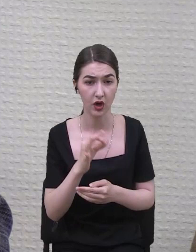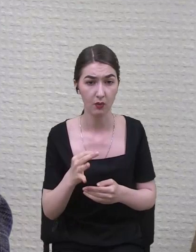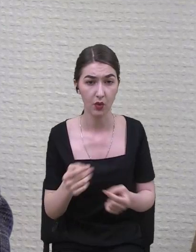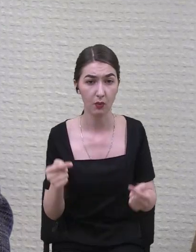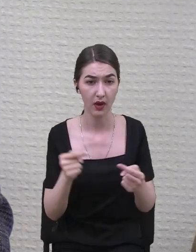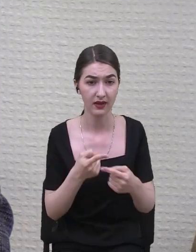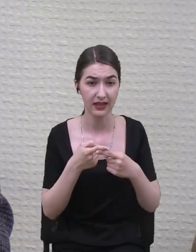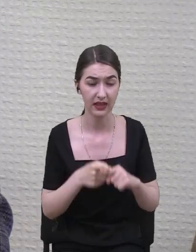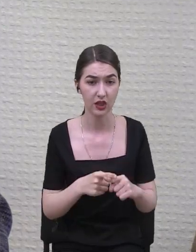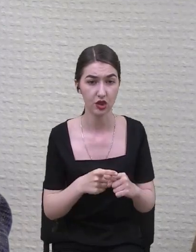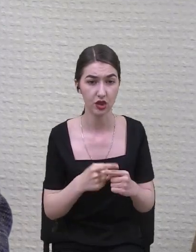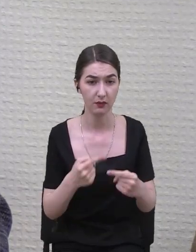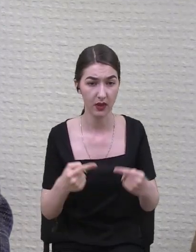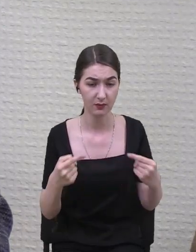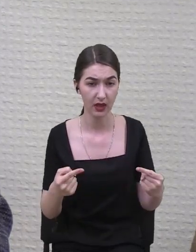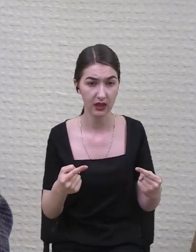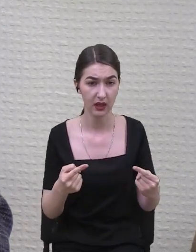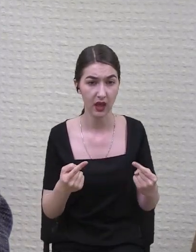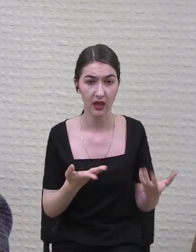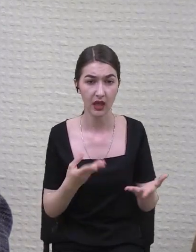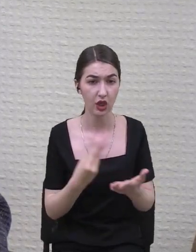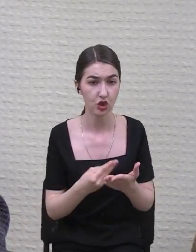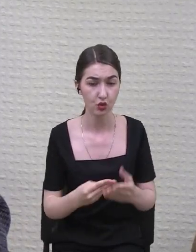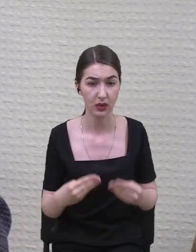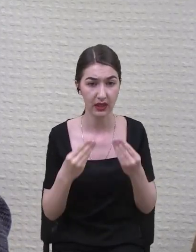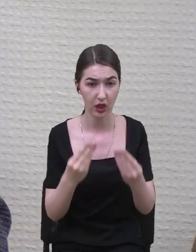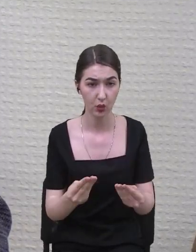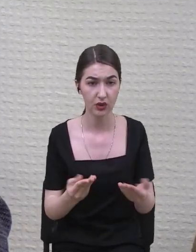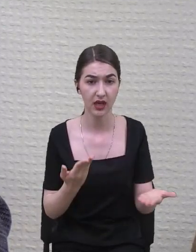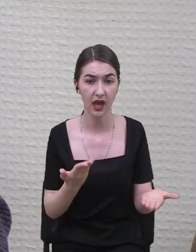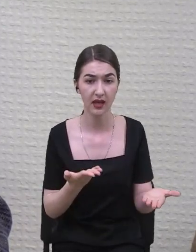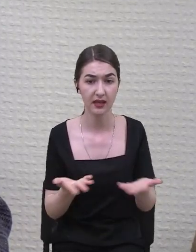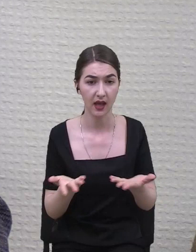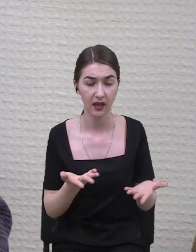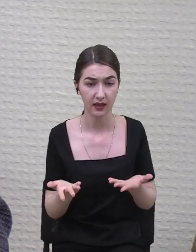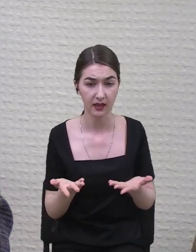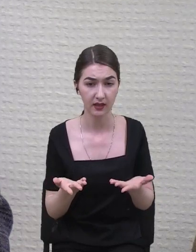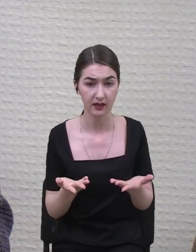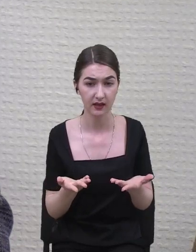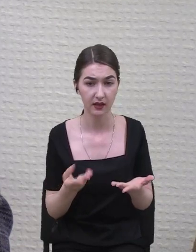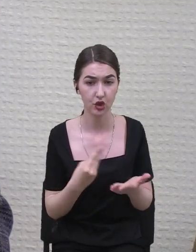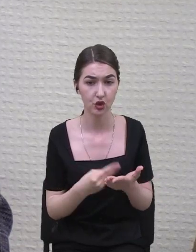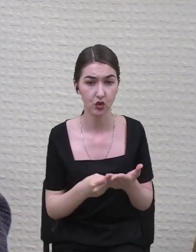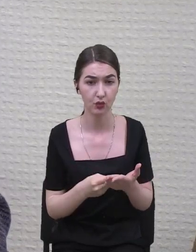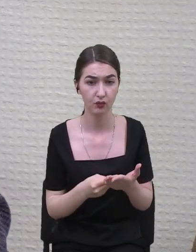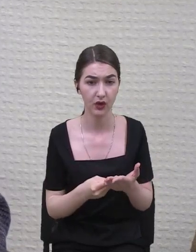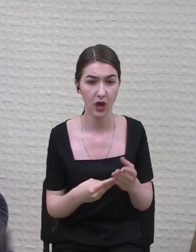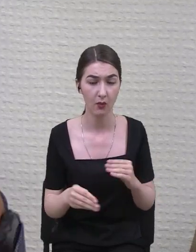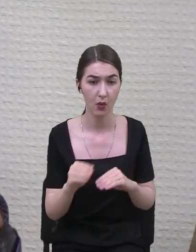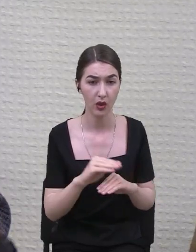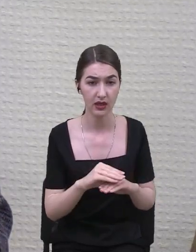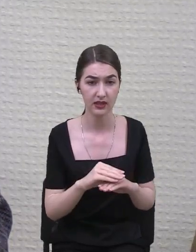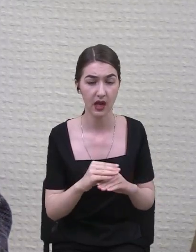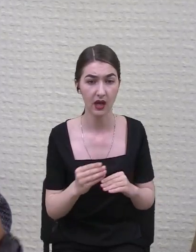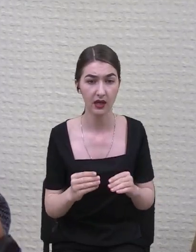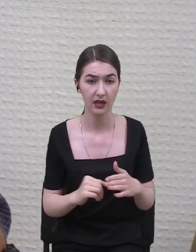amounts provided. What are the different coverages? What is the rationale behind the amounts? You know, if it's